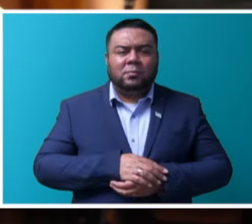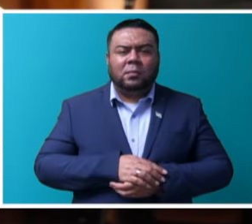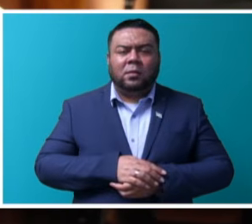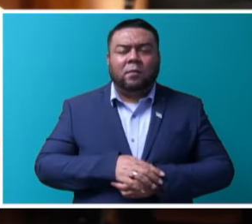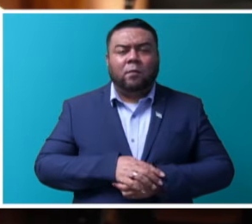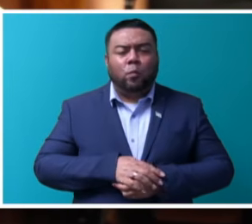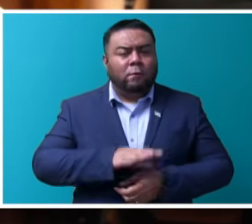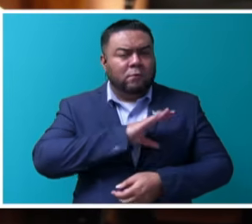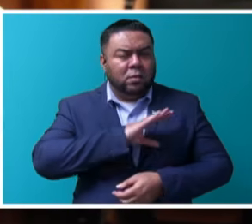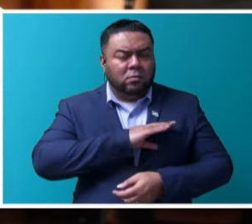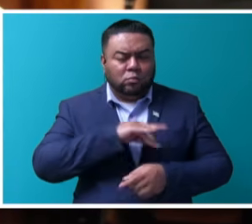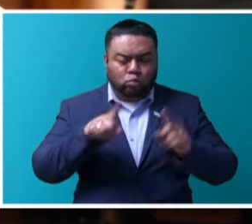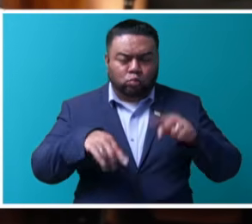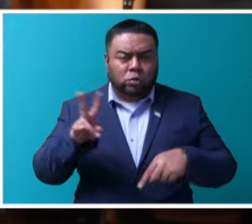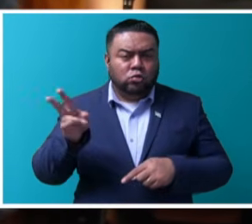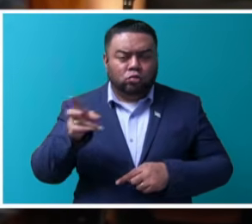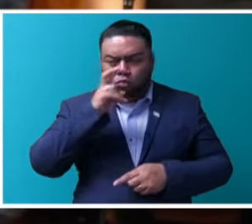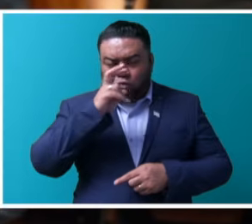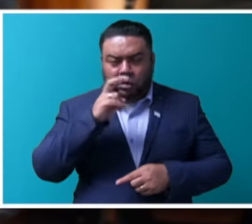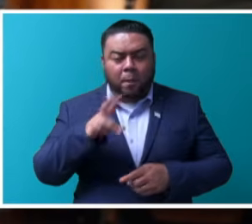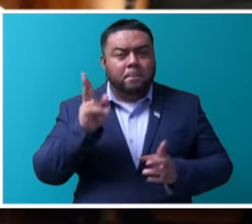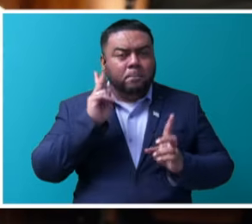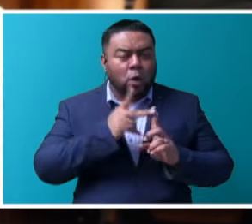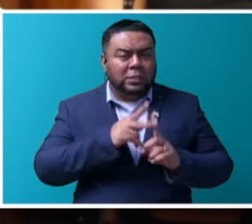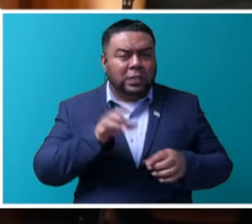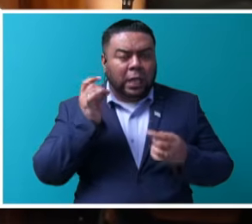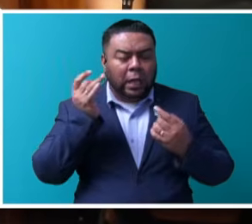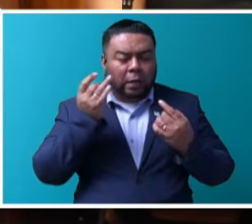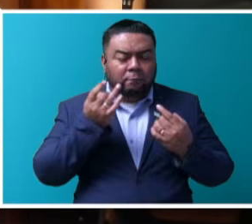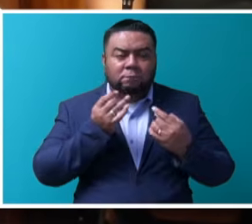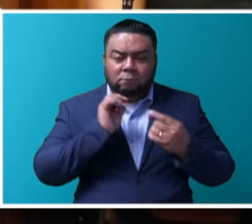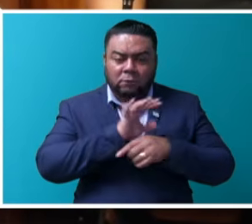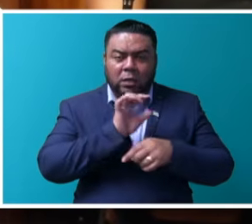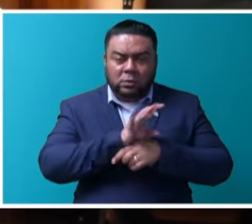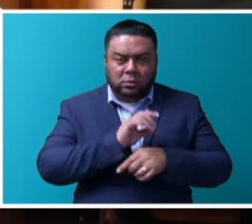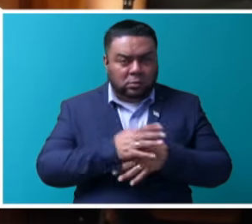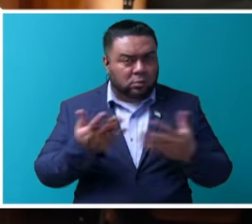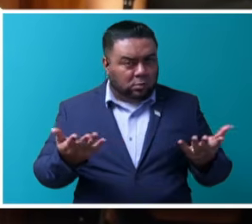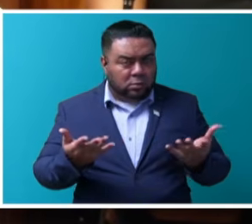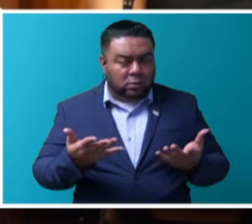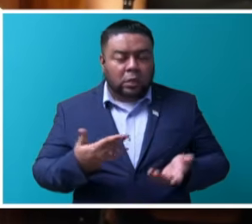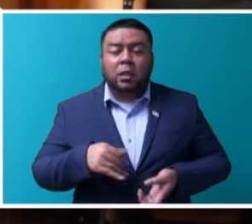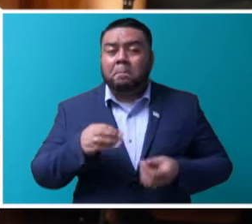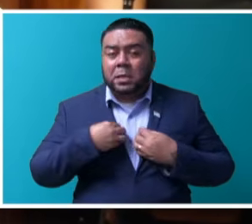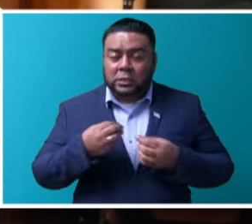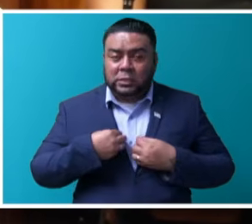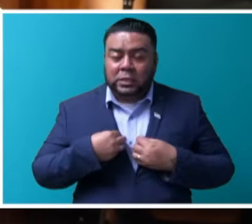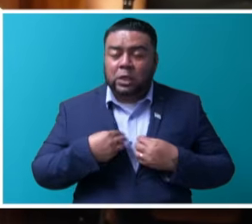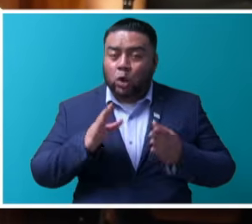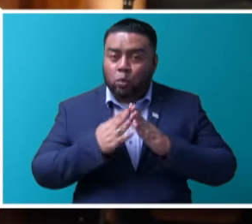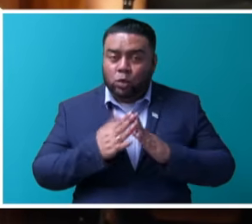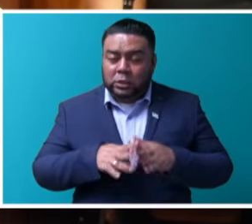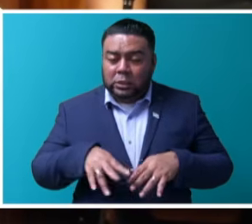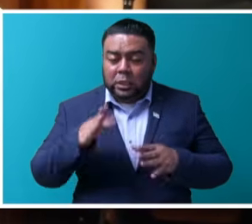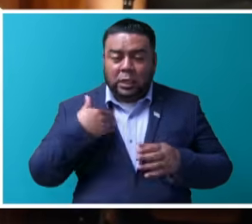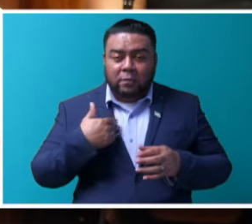dismissal, restricting the strategic and policy advice they could give to their ministers. The business and investing community lived in a state